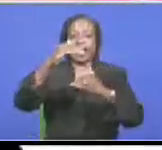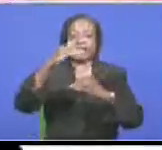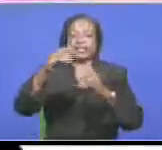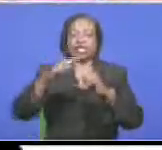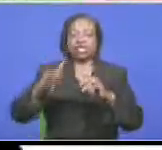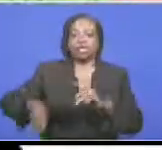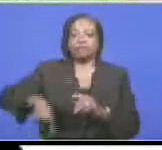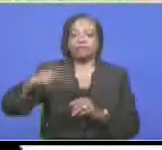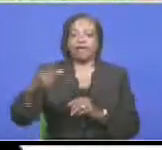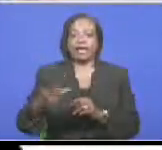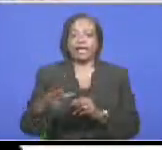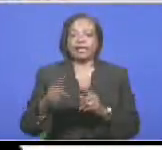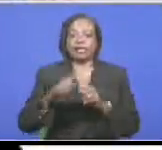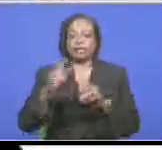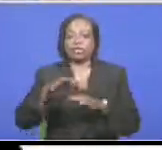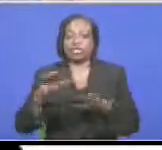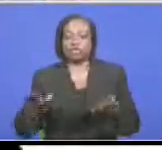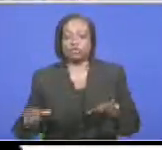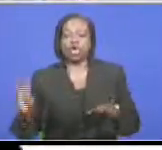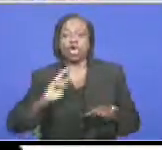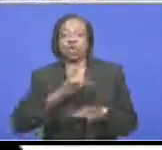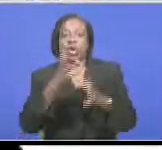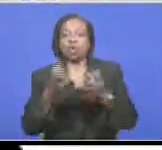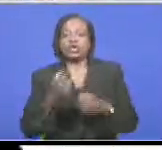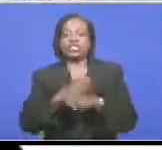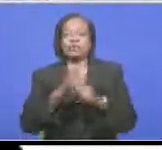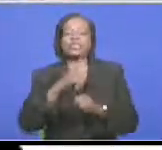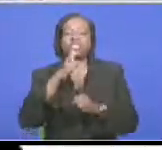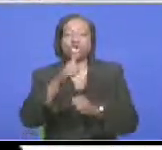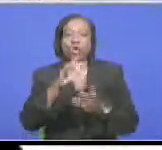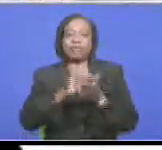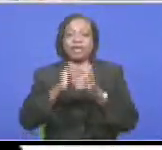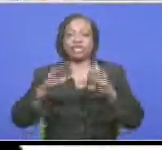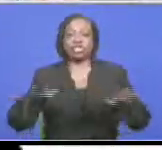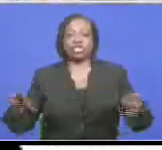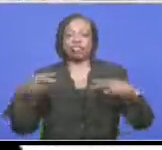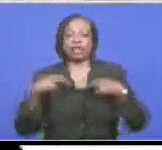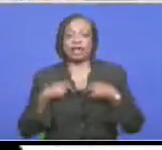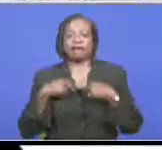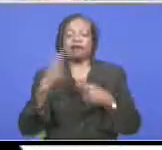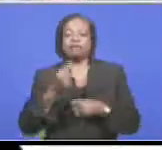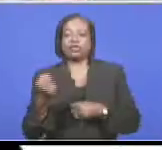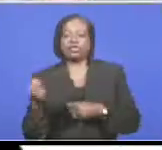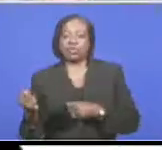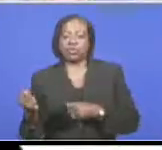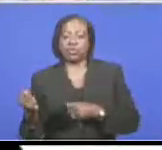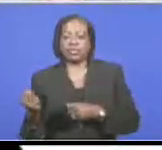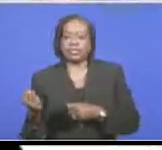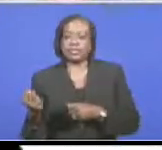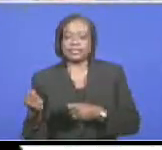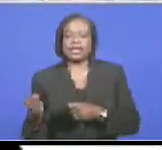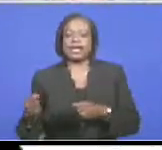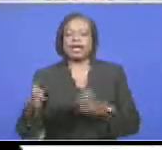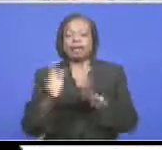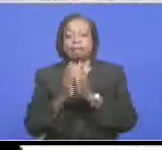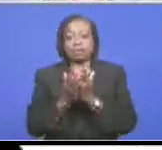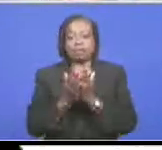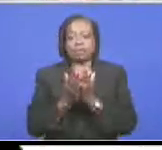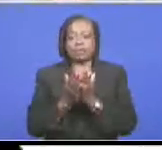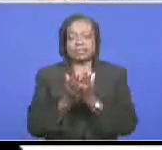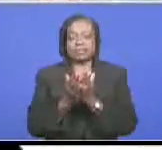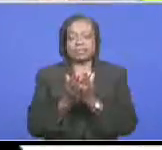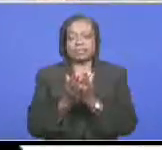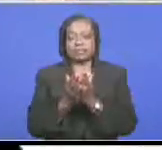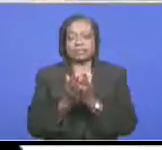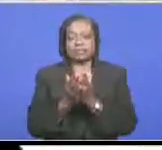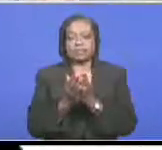they provide to the children. And we want to make sure that they have the tools, textbooks. We want to make